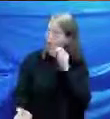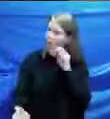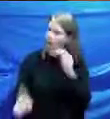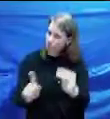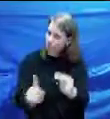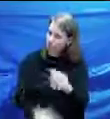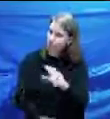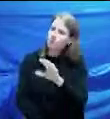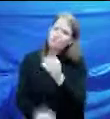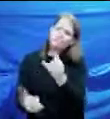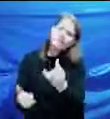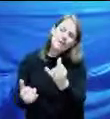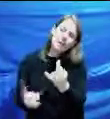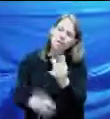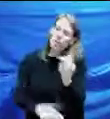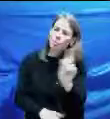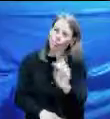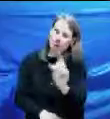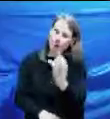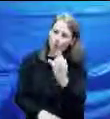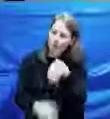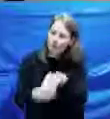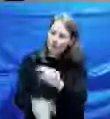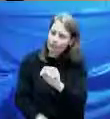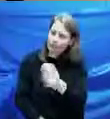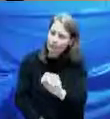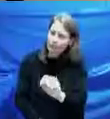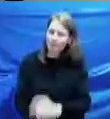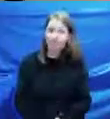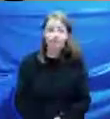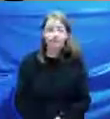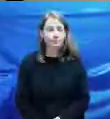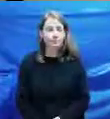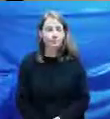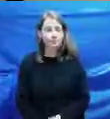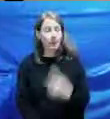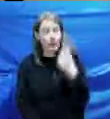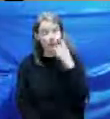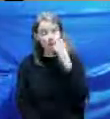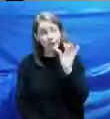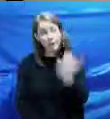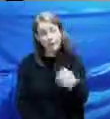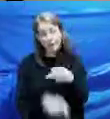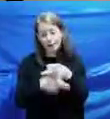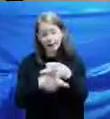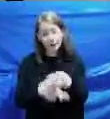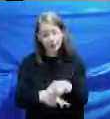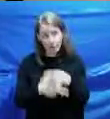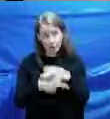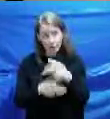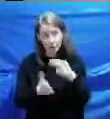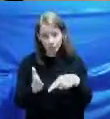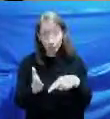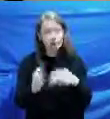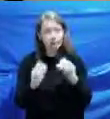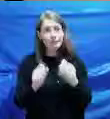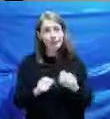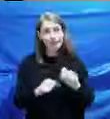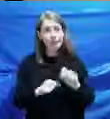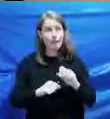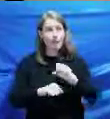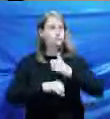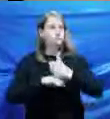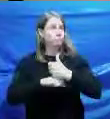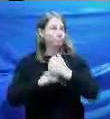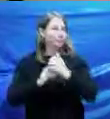right. And I think that careful reading can be the basis for then making wonderful, deeper connections. But you need time for the text to live